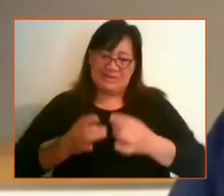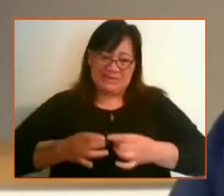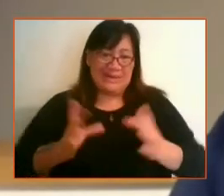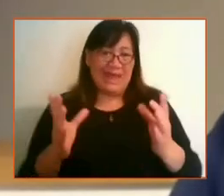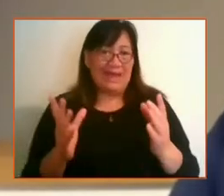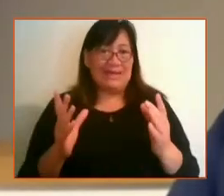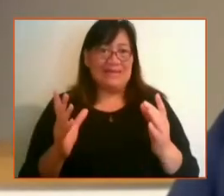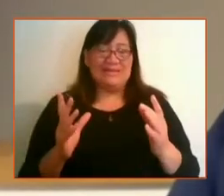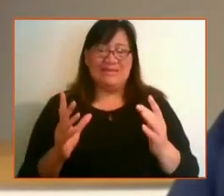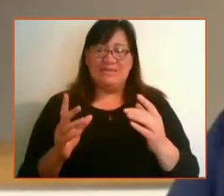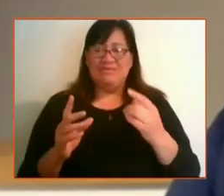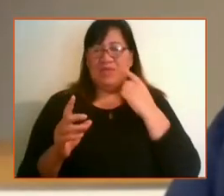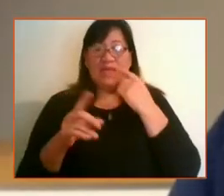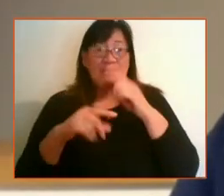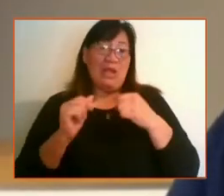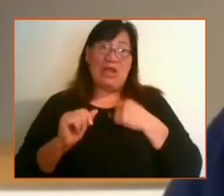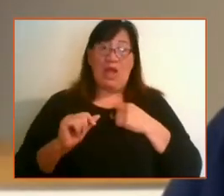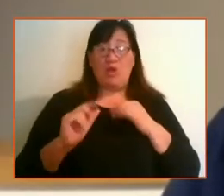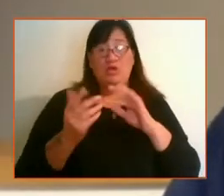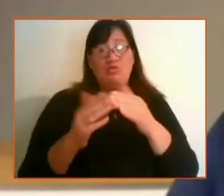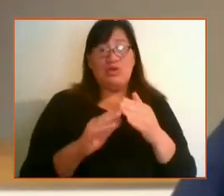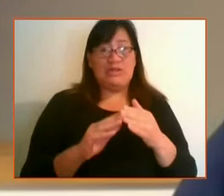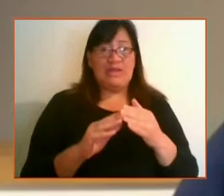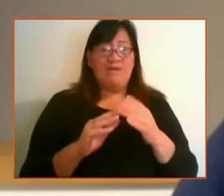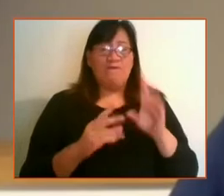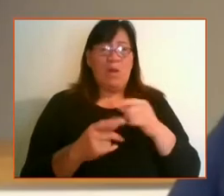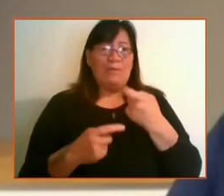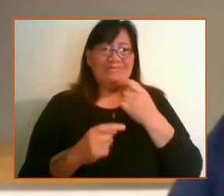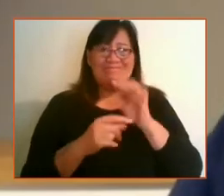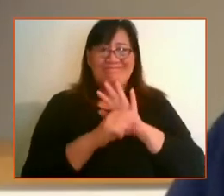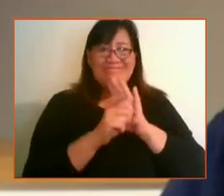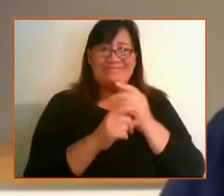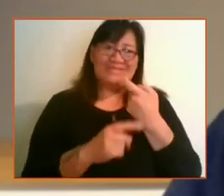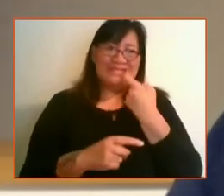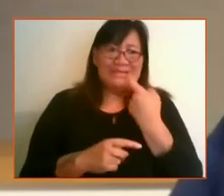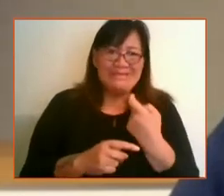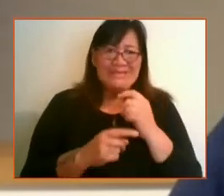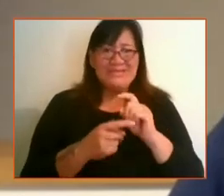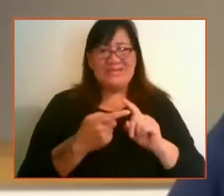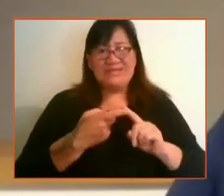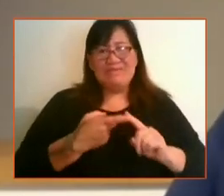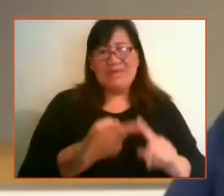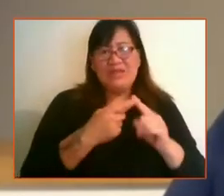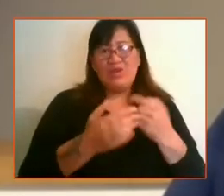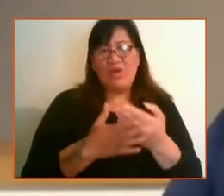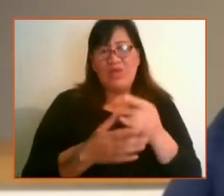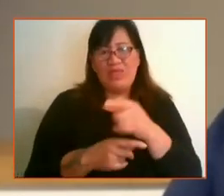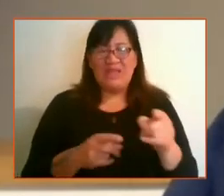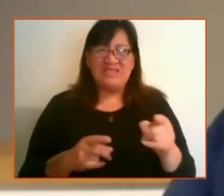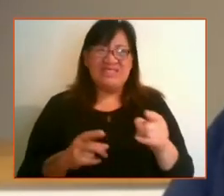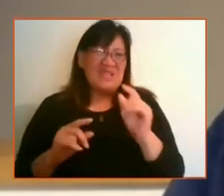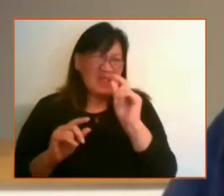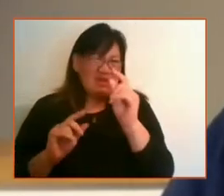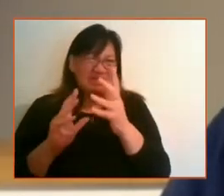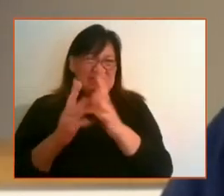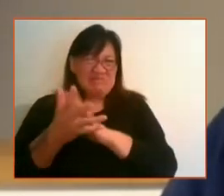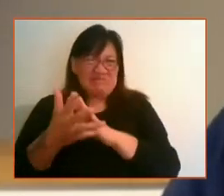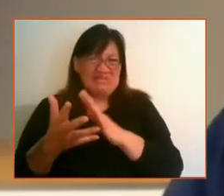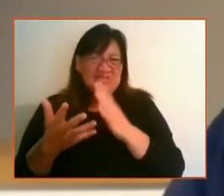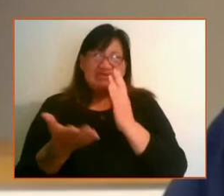and society away from dependence on that. It's a tragic thing, actually, when you